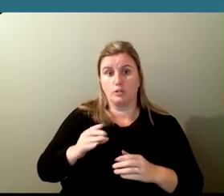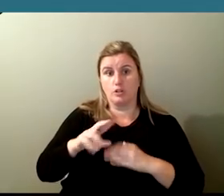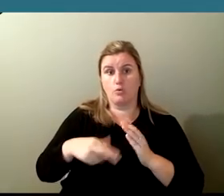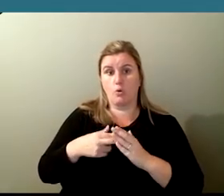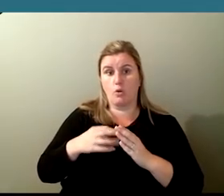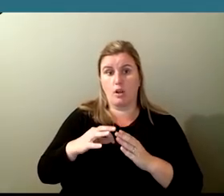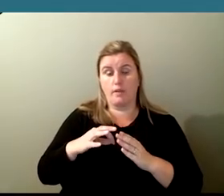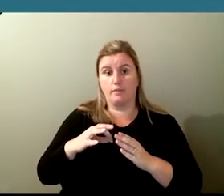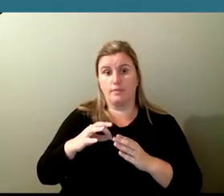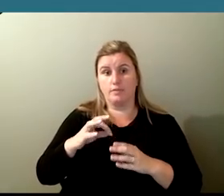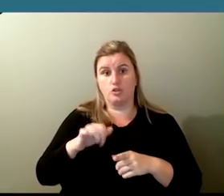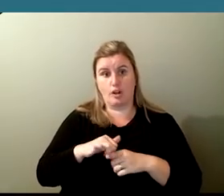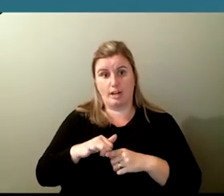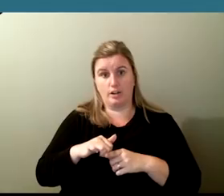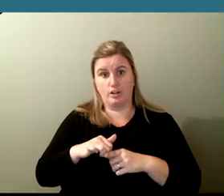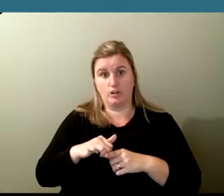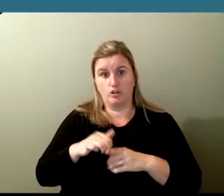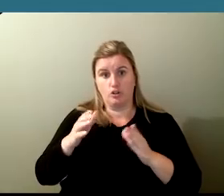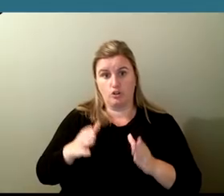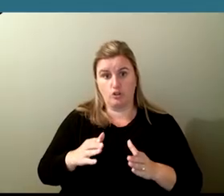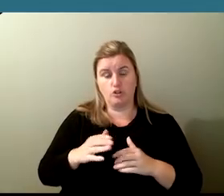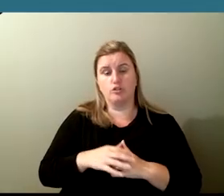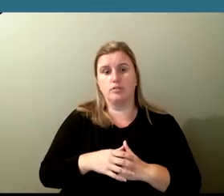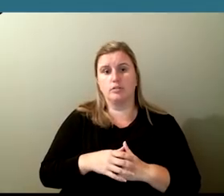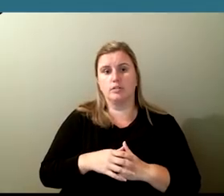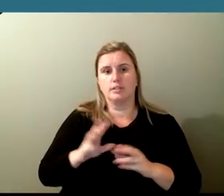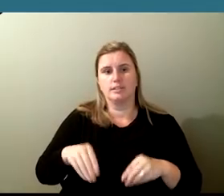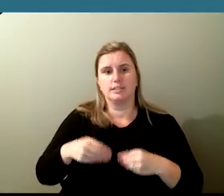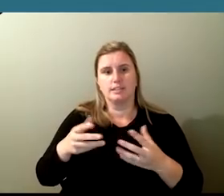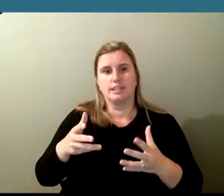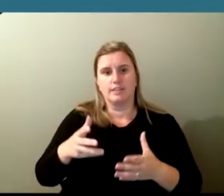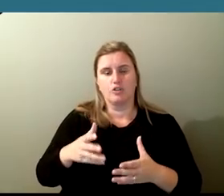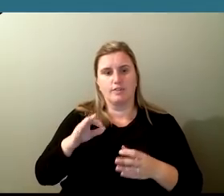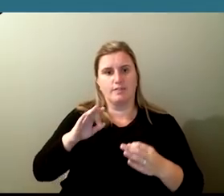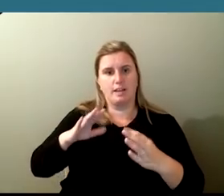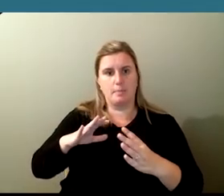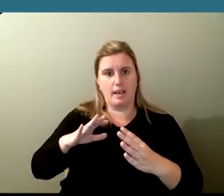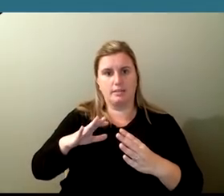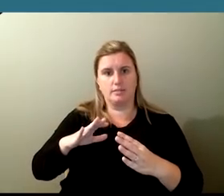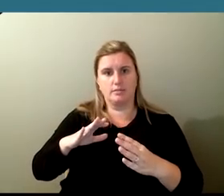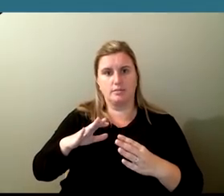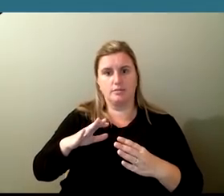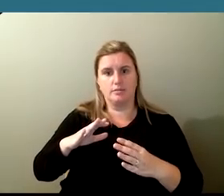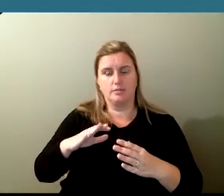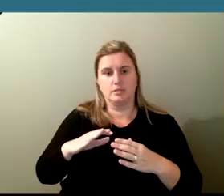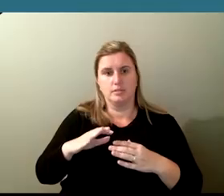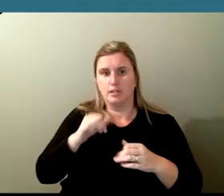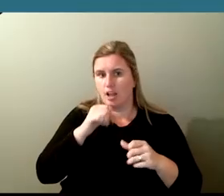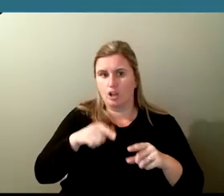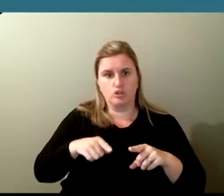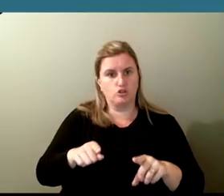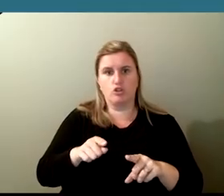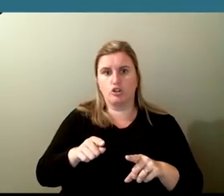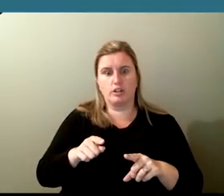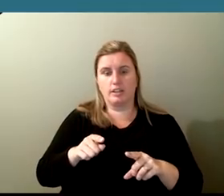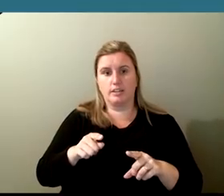training, in the role of a trainer, delivered feedback not during